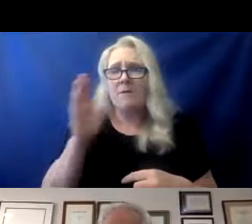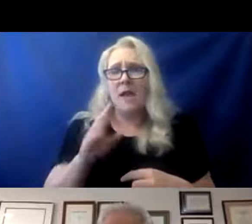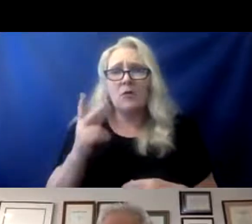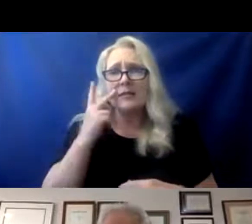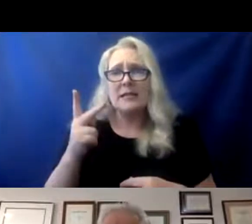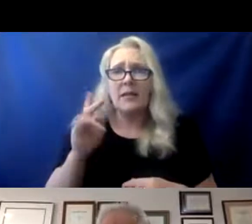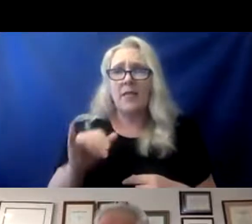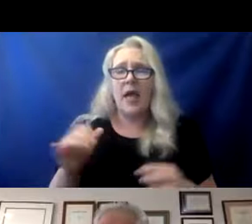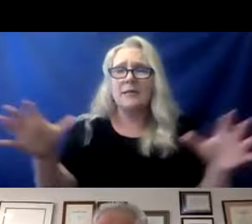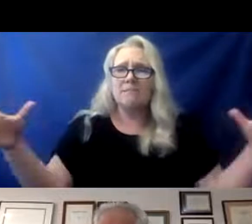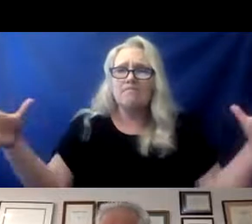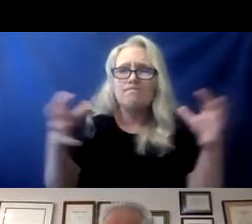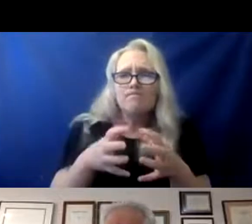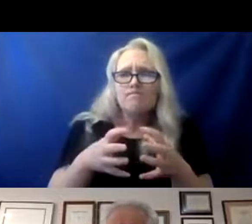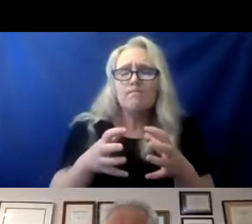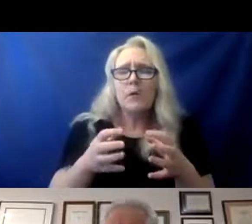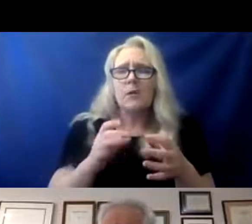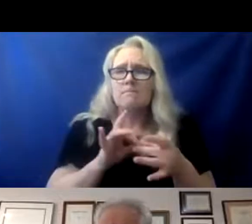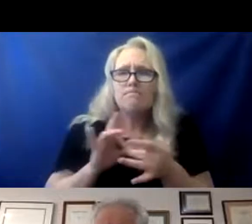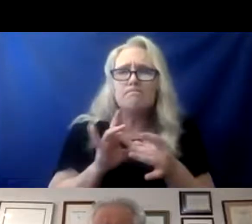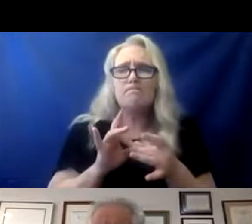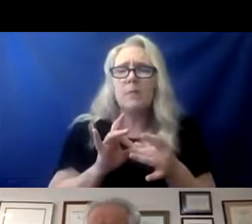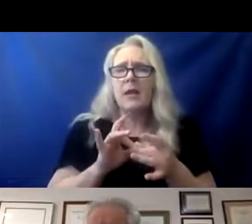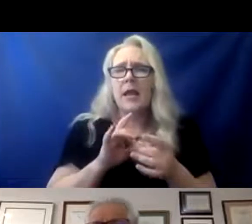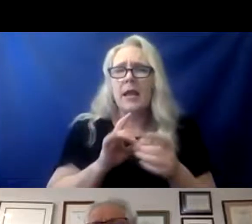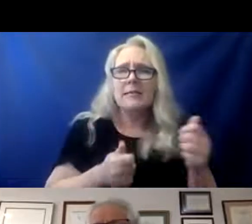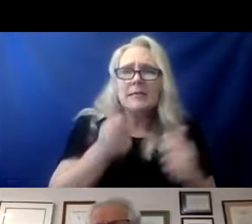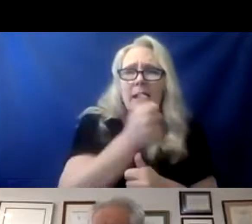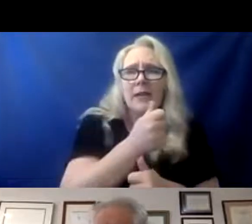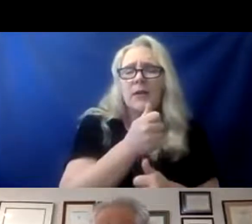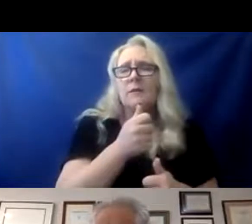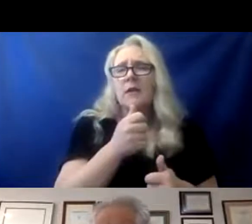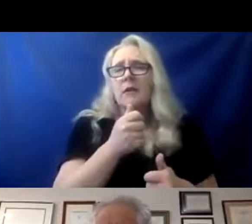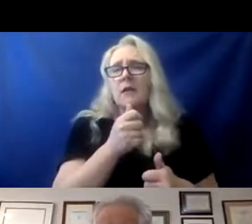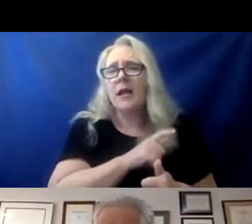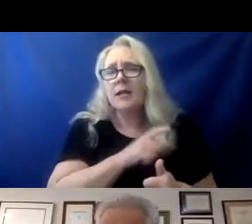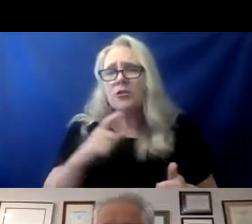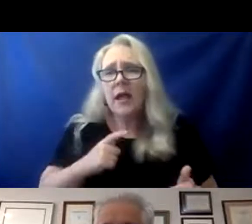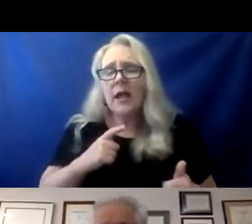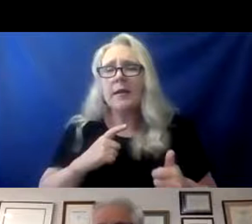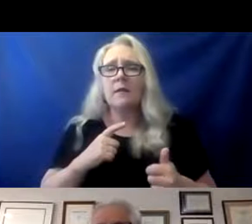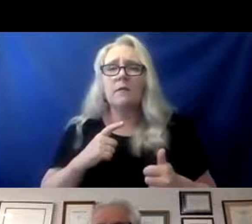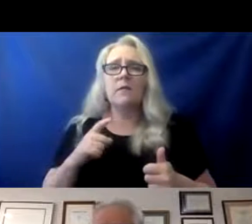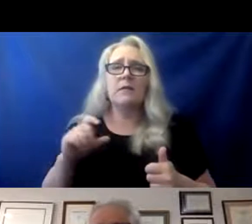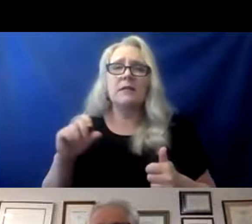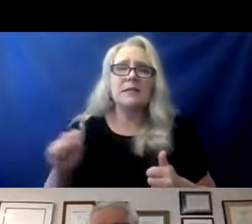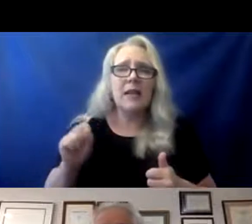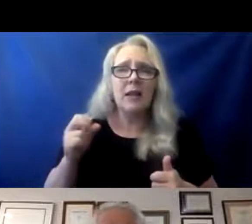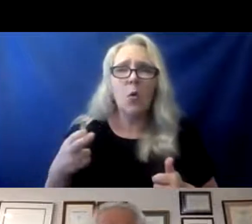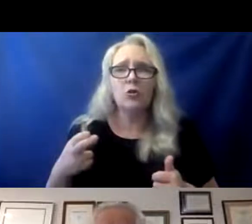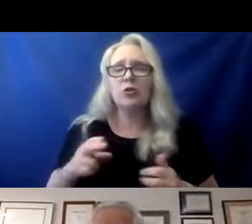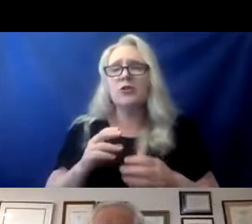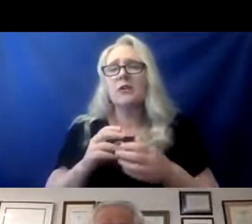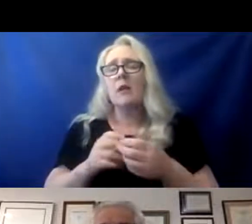together synergy between the executive, the legislative, the stakeholders, the advocates,